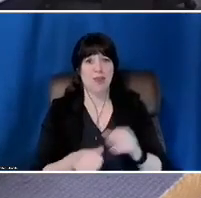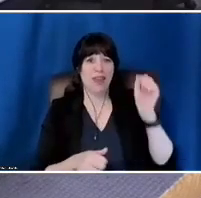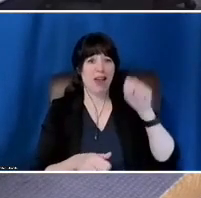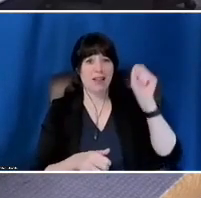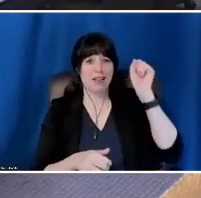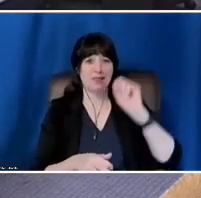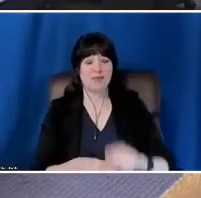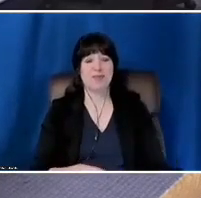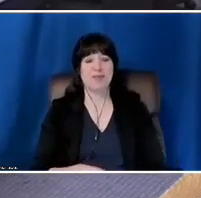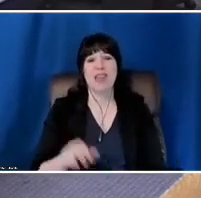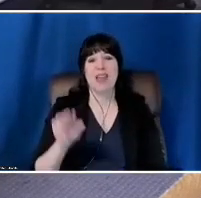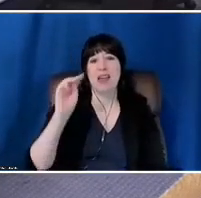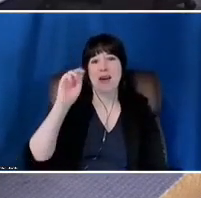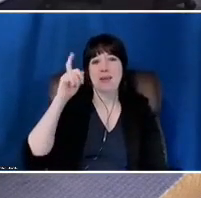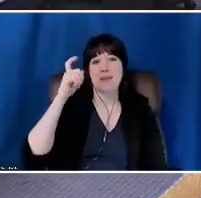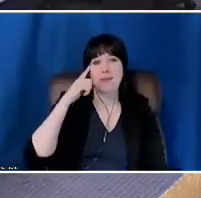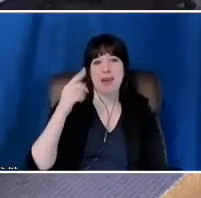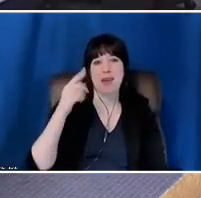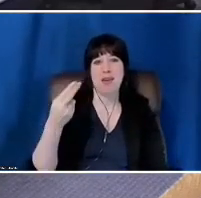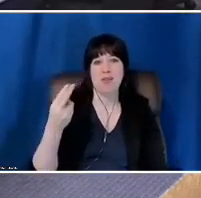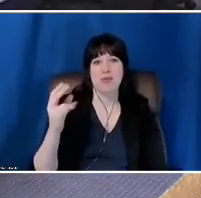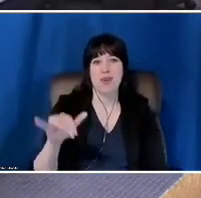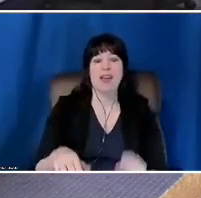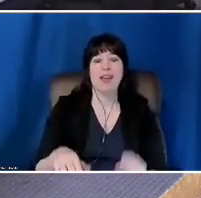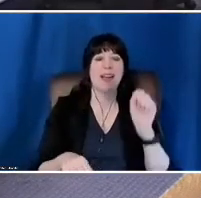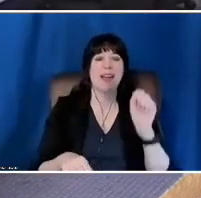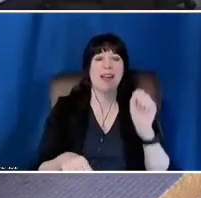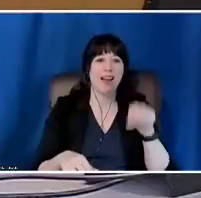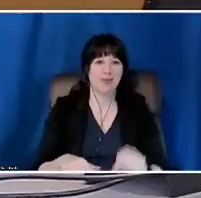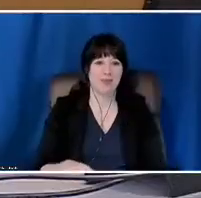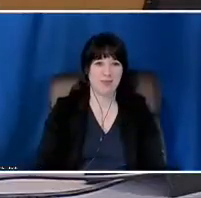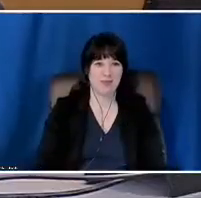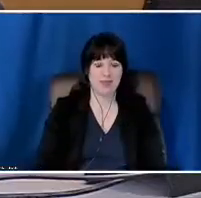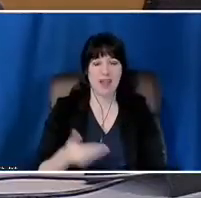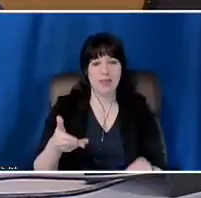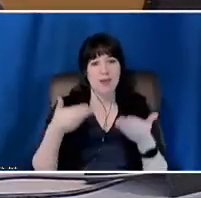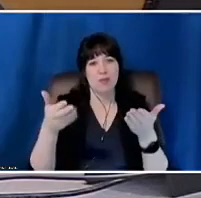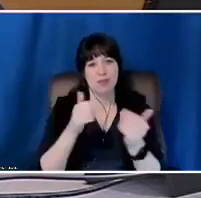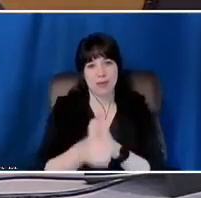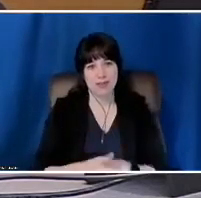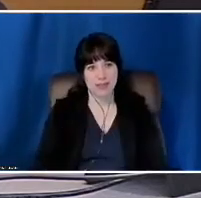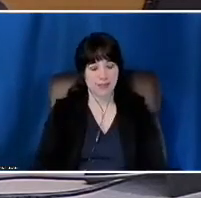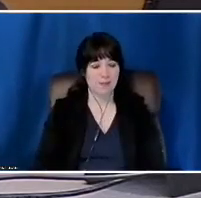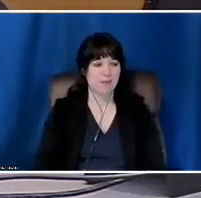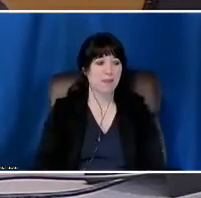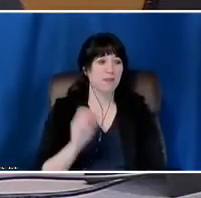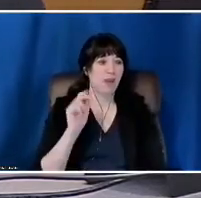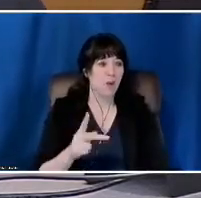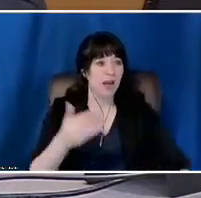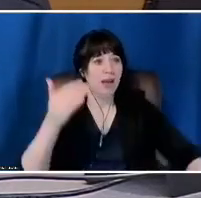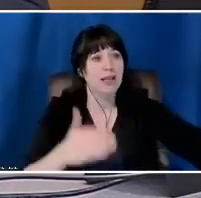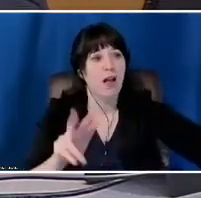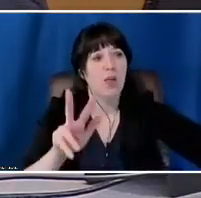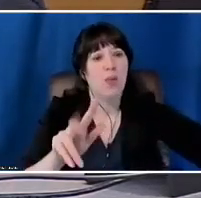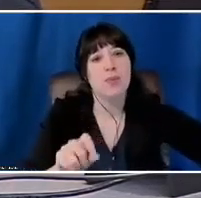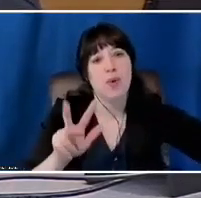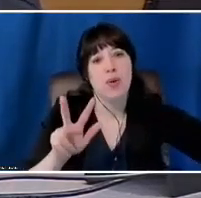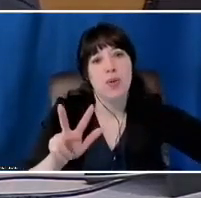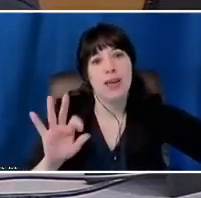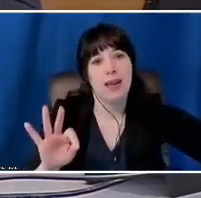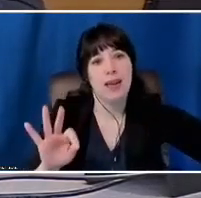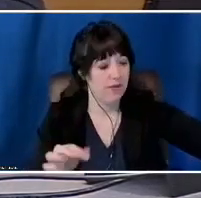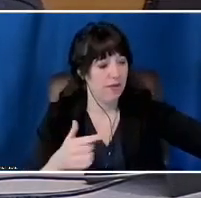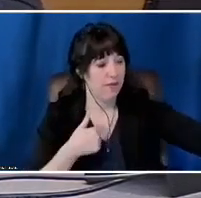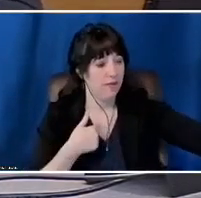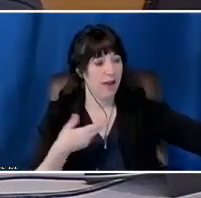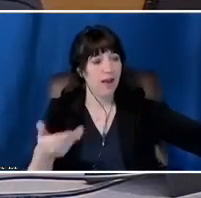Mayor Hoy. Aye. Motion passes. All right, on to item 3.3F. I move City